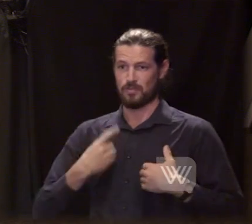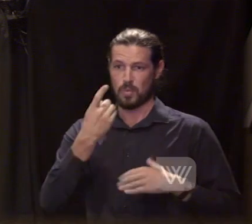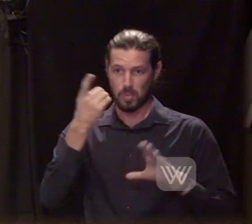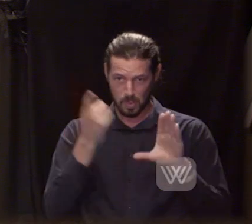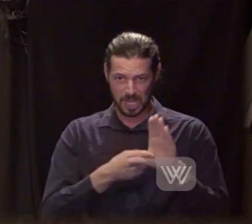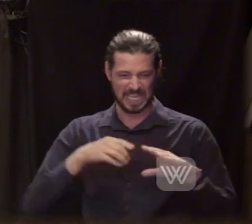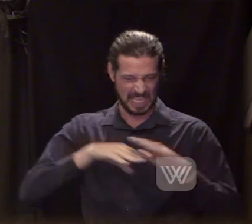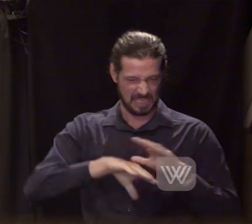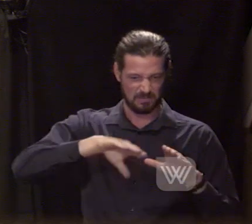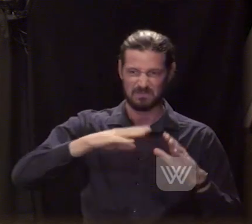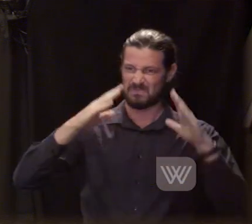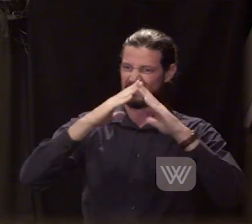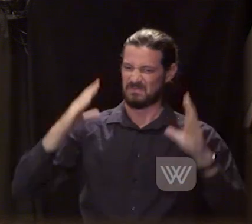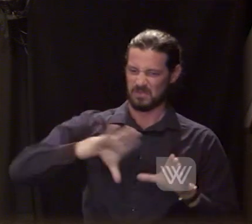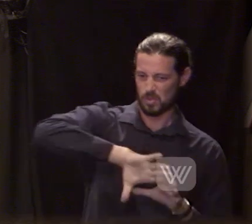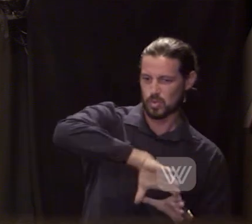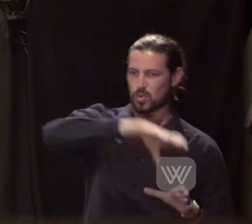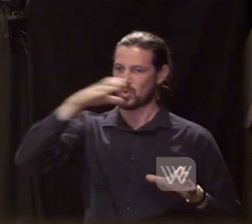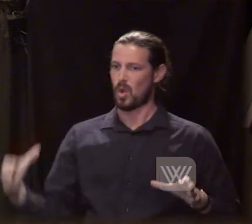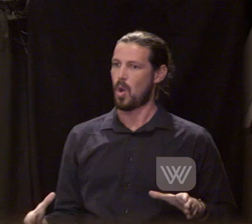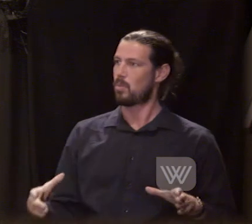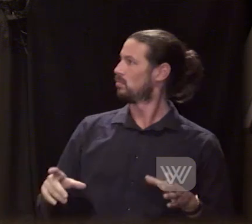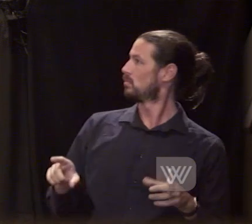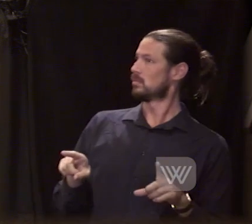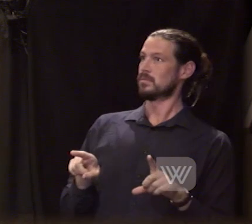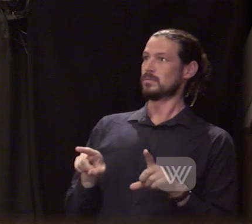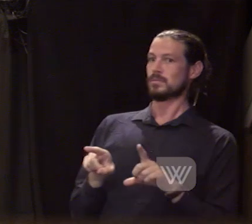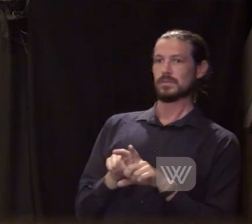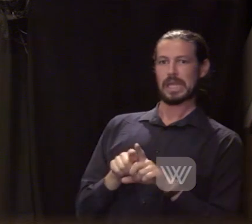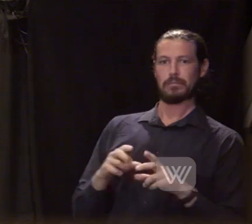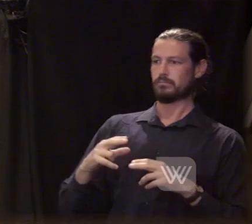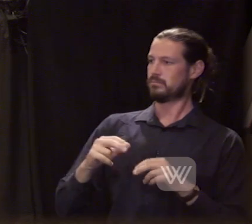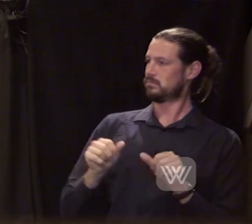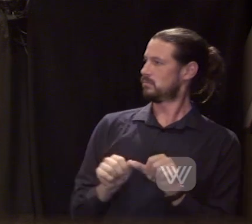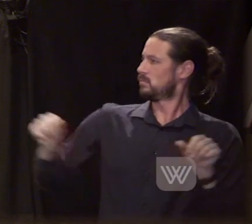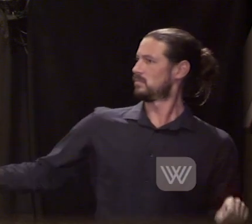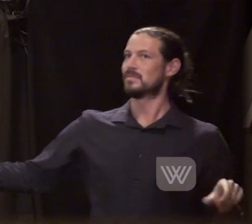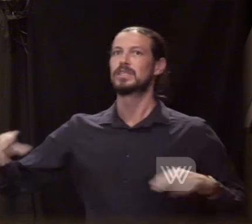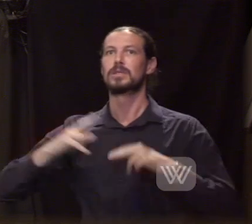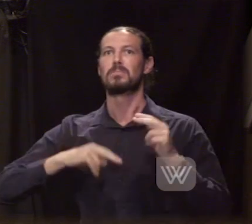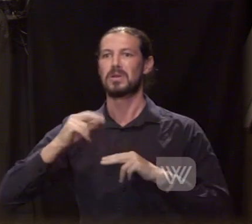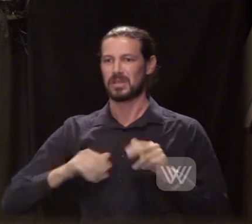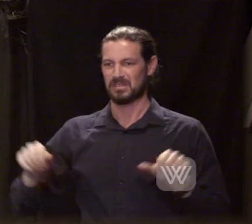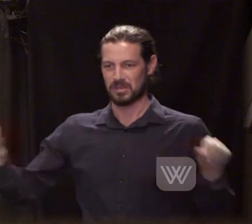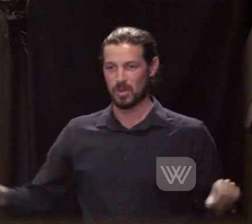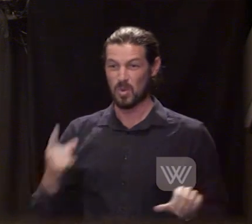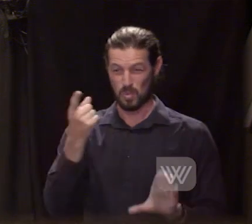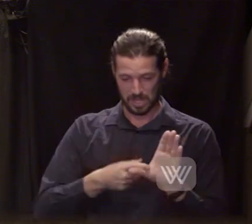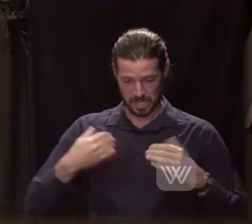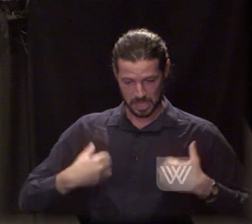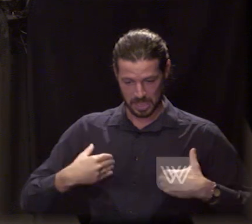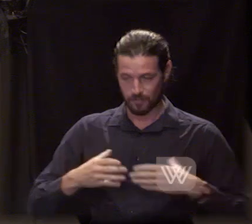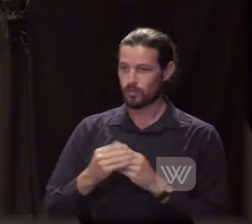dome, essentially about the same diameter as this building is wide, for a year with 5 others. And